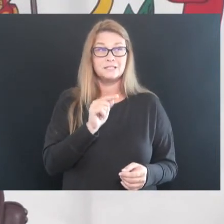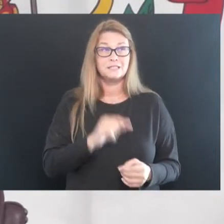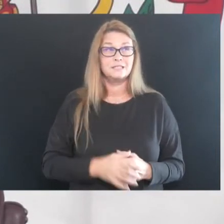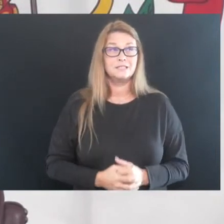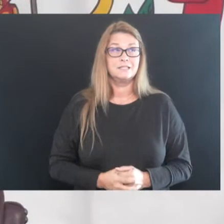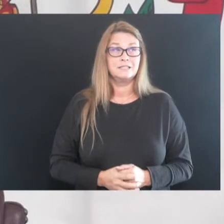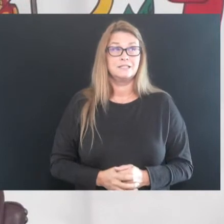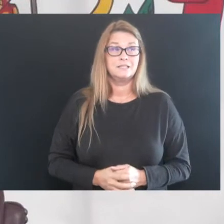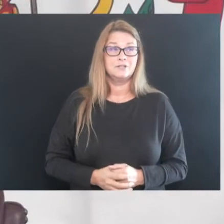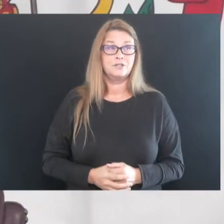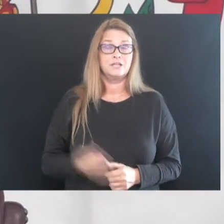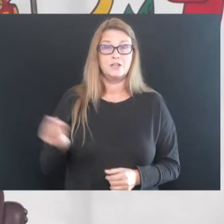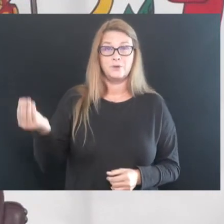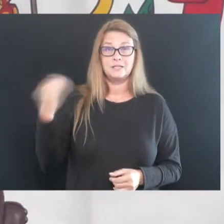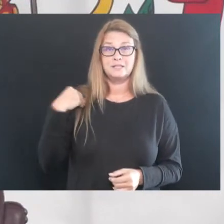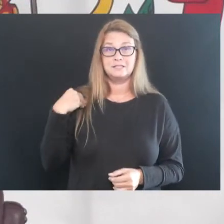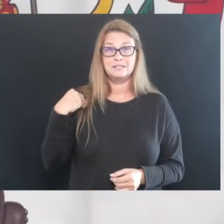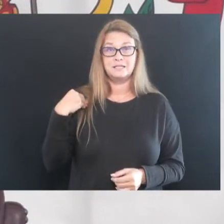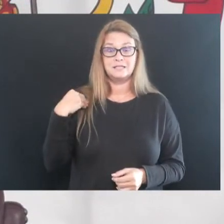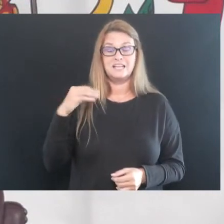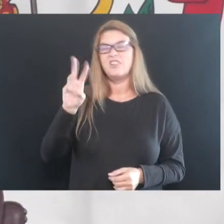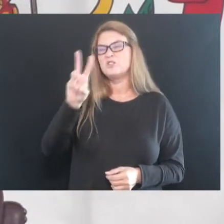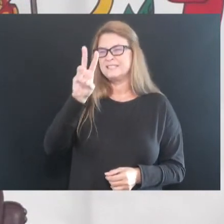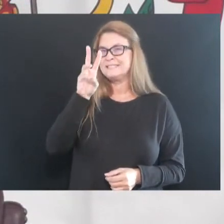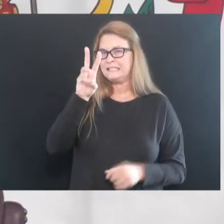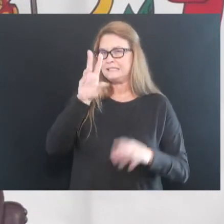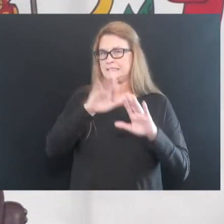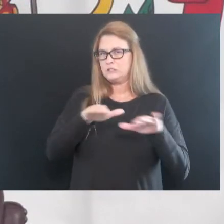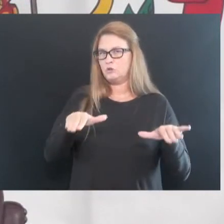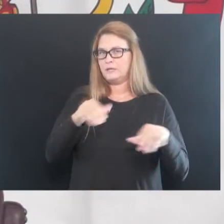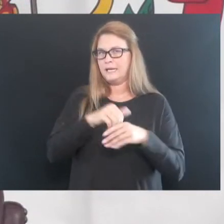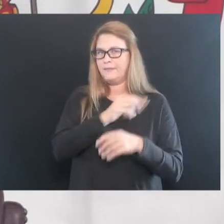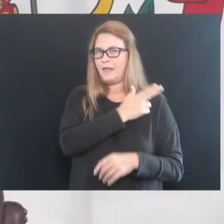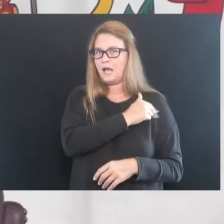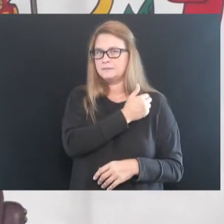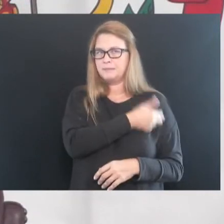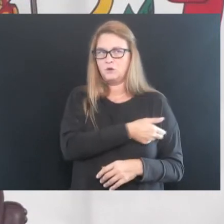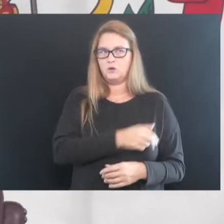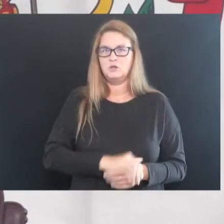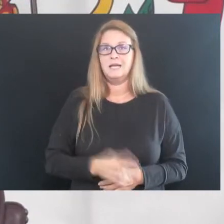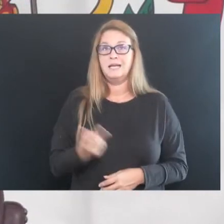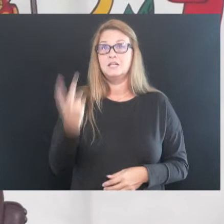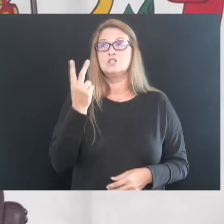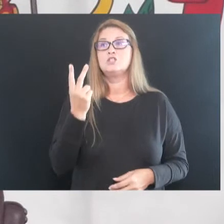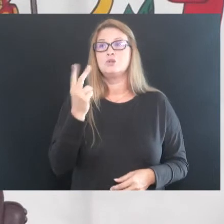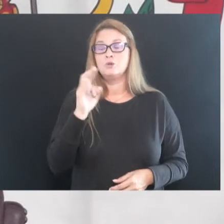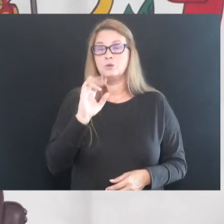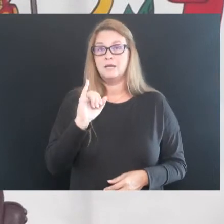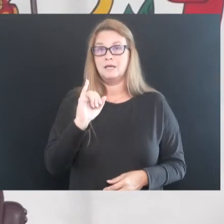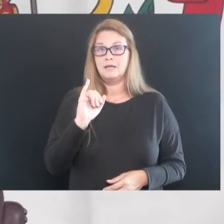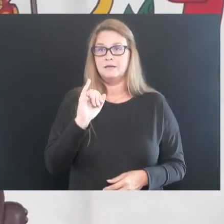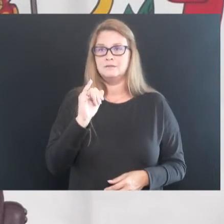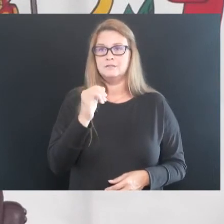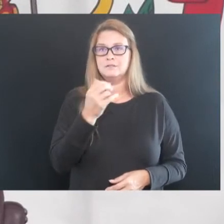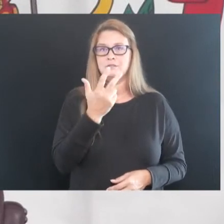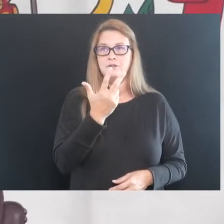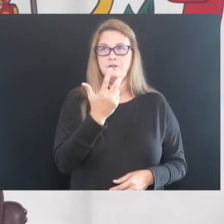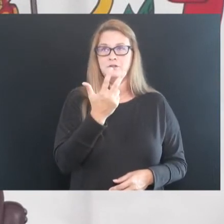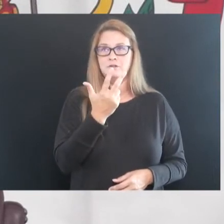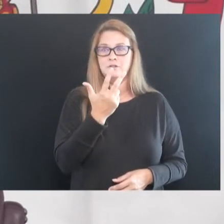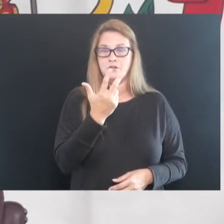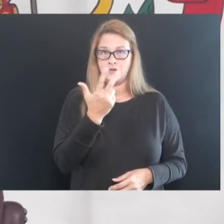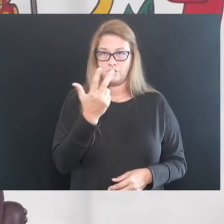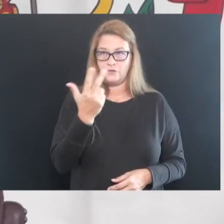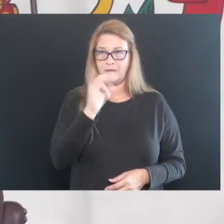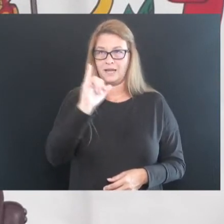this. They're saying that there's 6 kids that are hospitalized, and 2 in the 3 in the